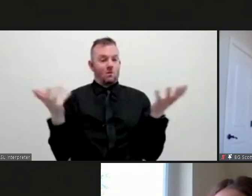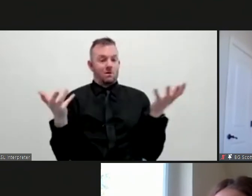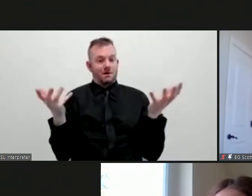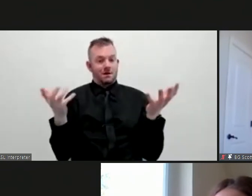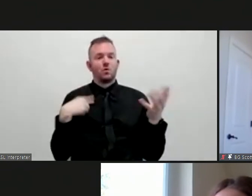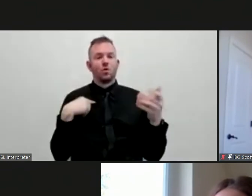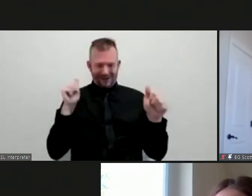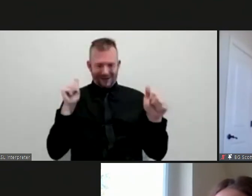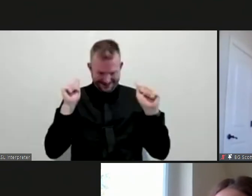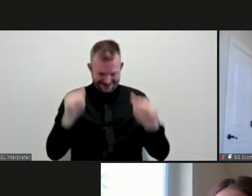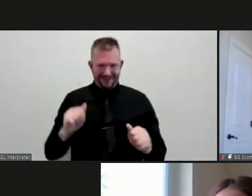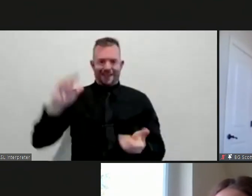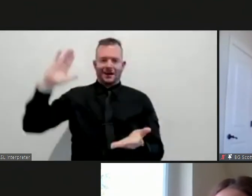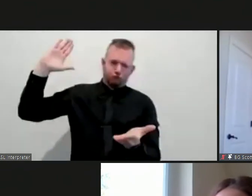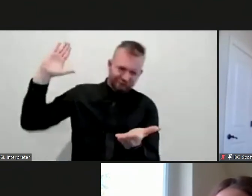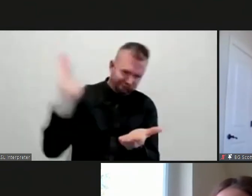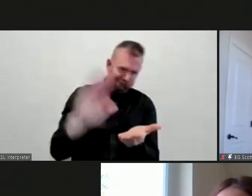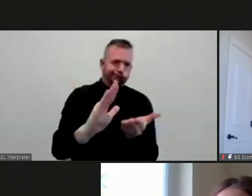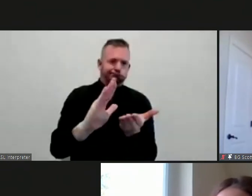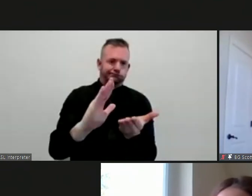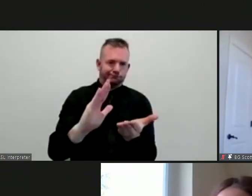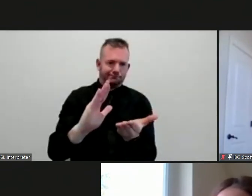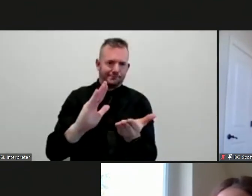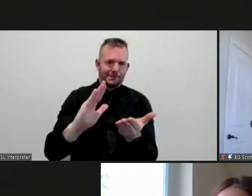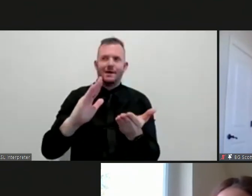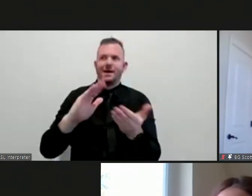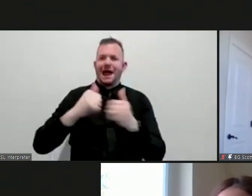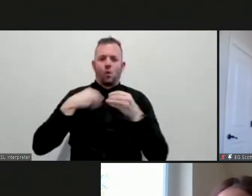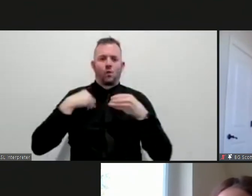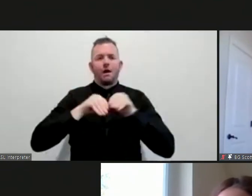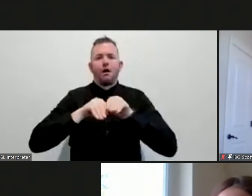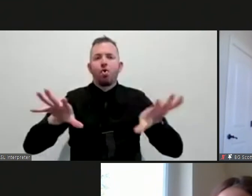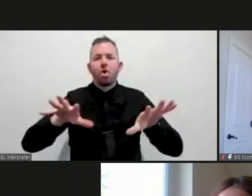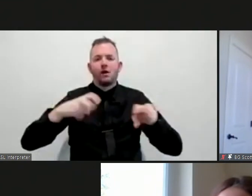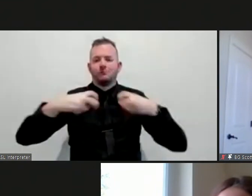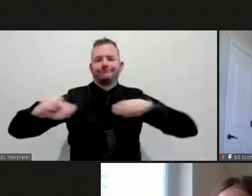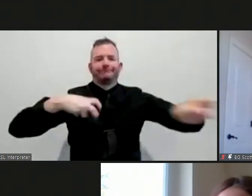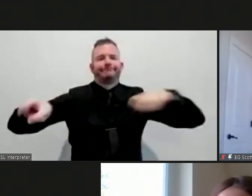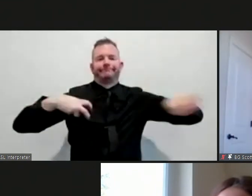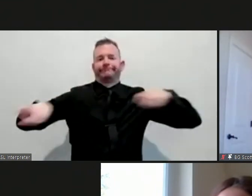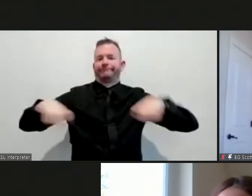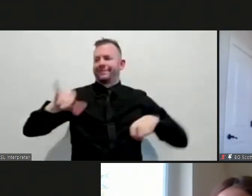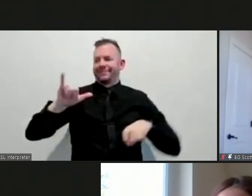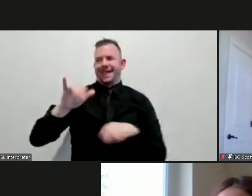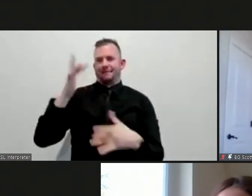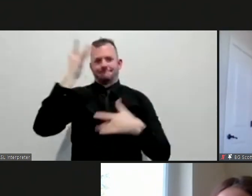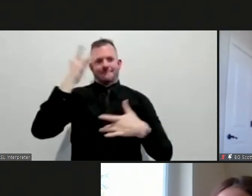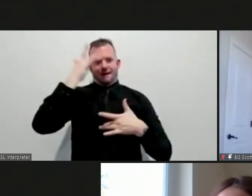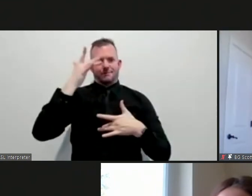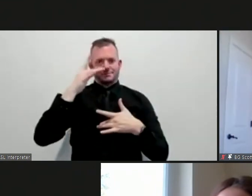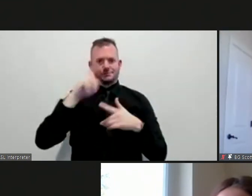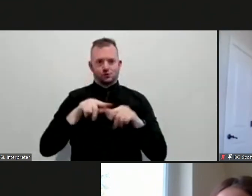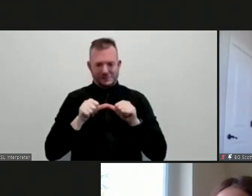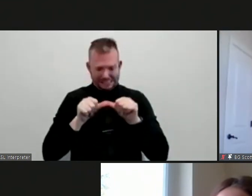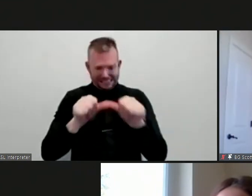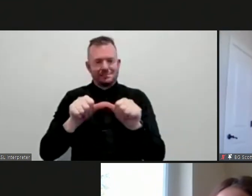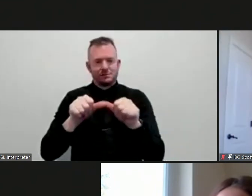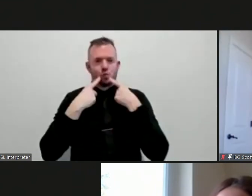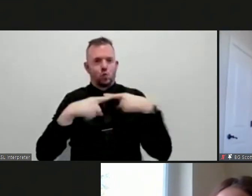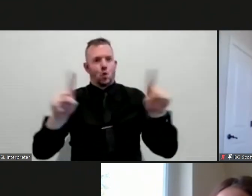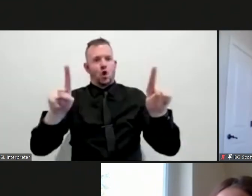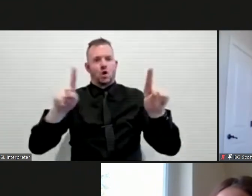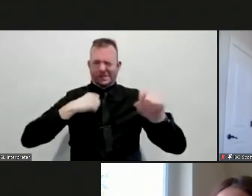of COVID-19 in general are certainly going to work as well for suppressing transmission of variant strains and slowing the emergence